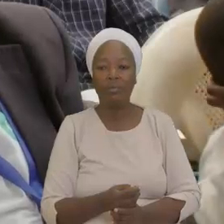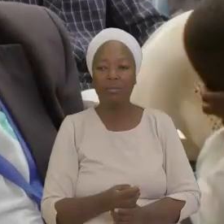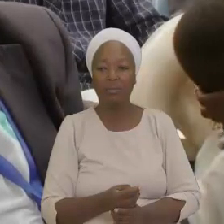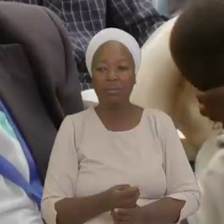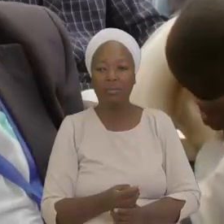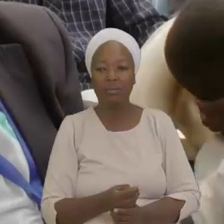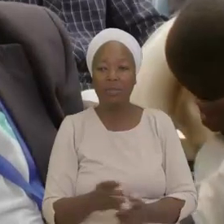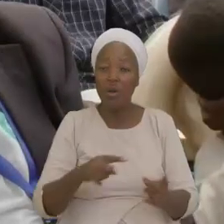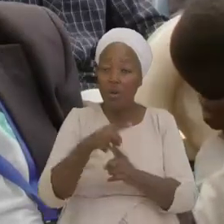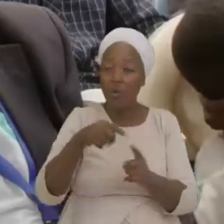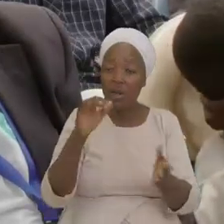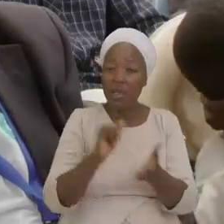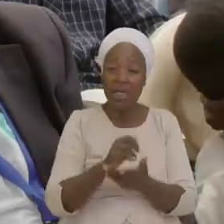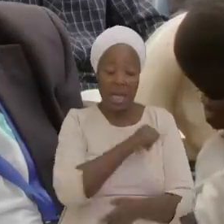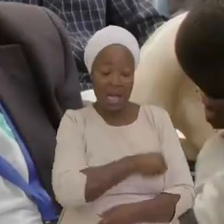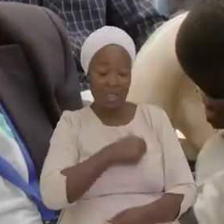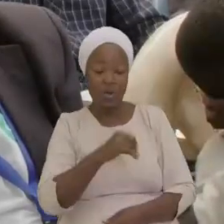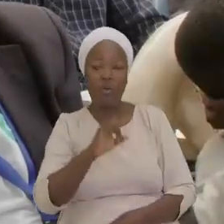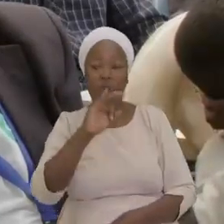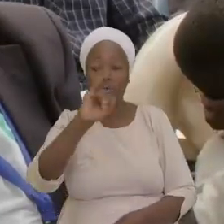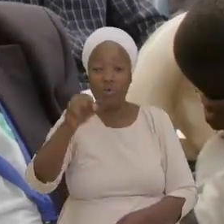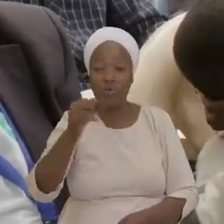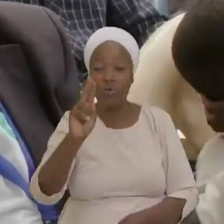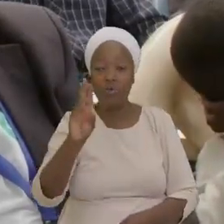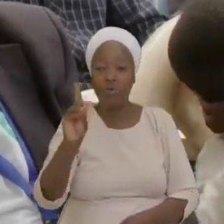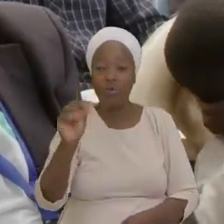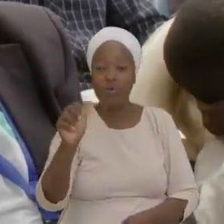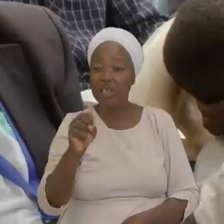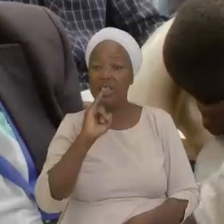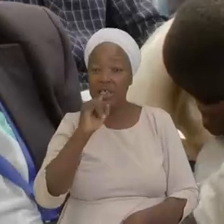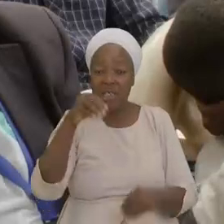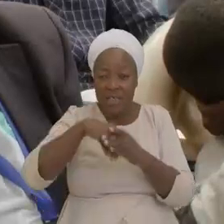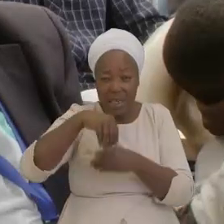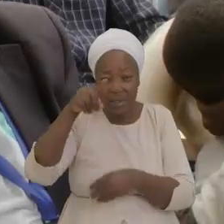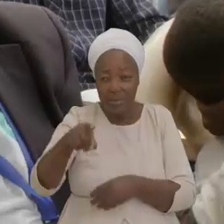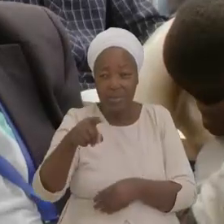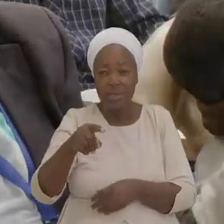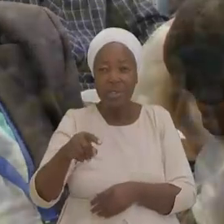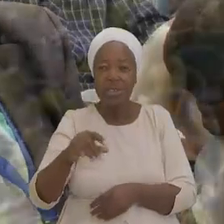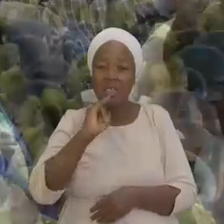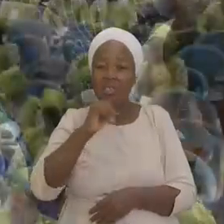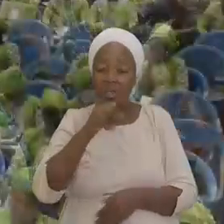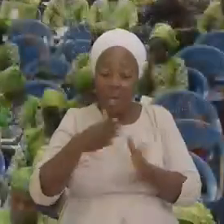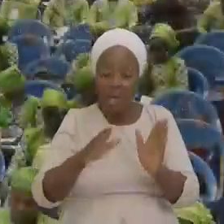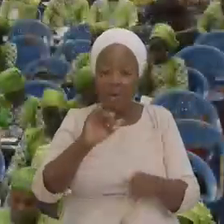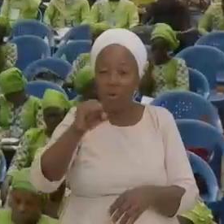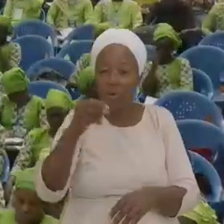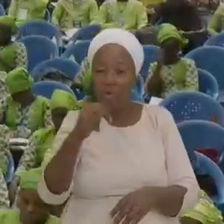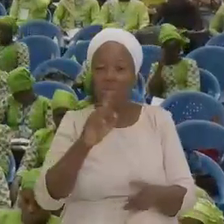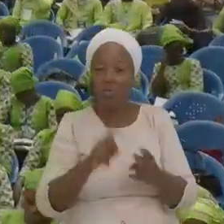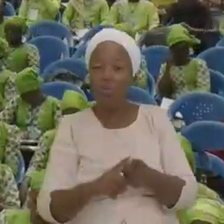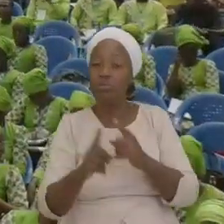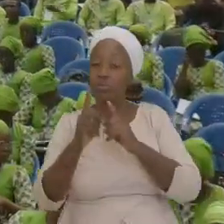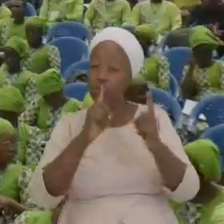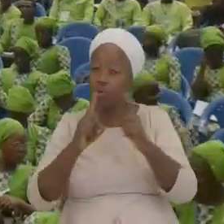When that attitude of Judas is inside you, it's not allowing John to express the